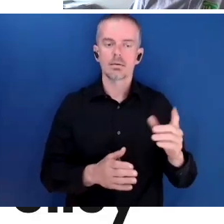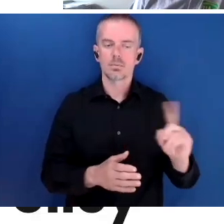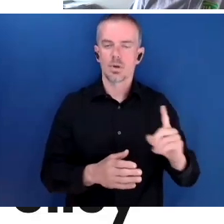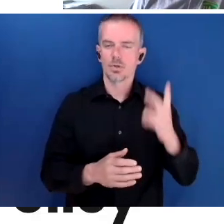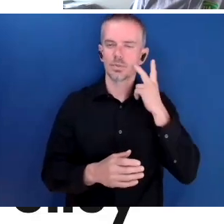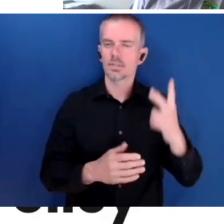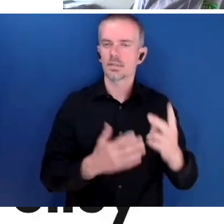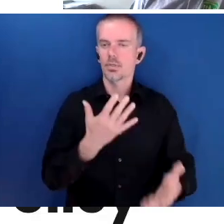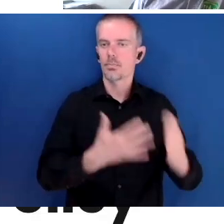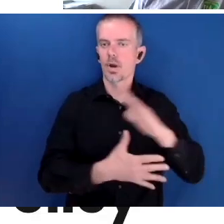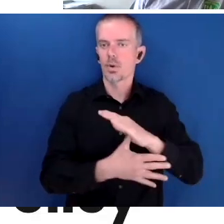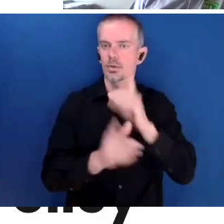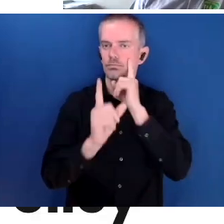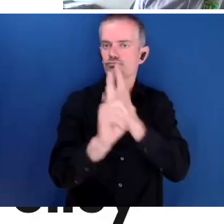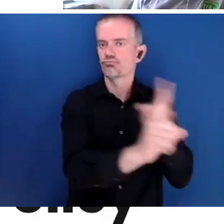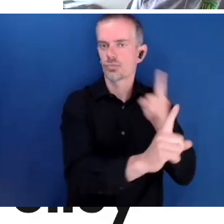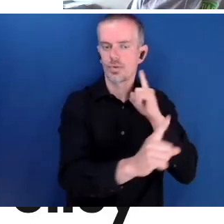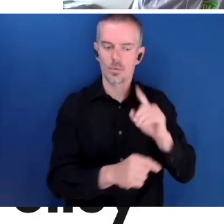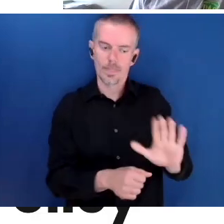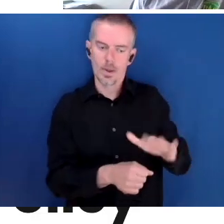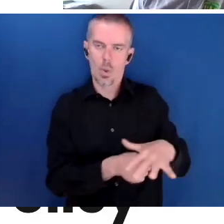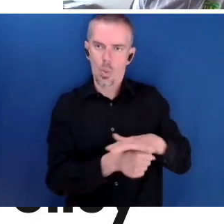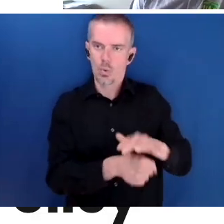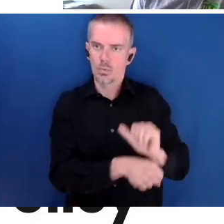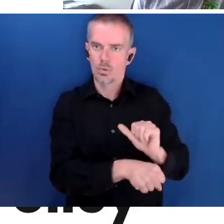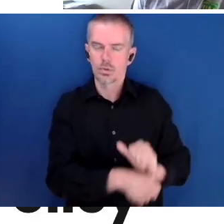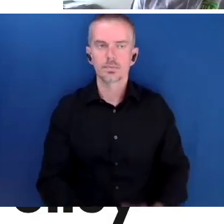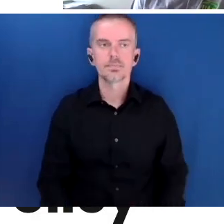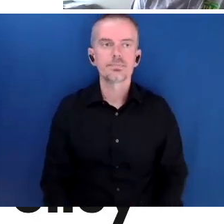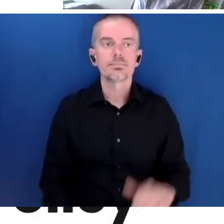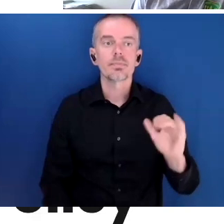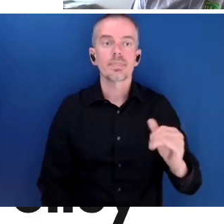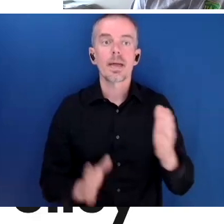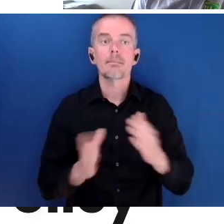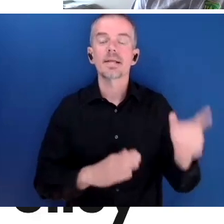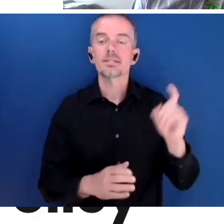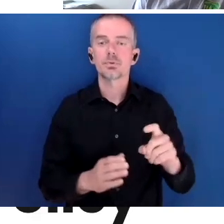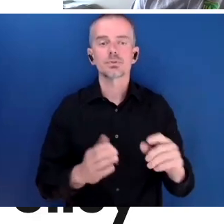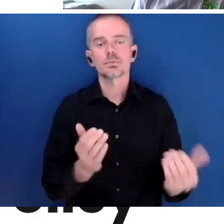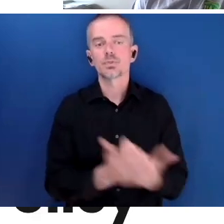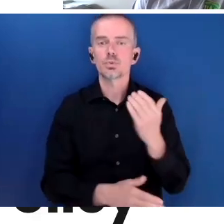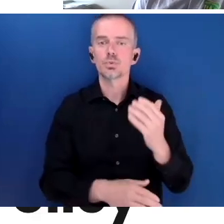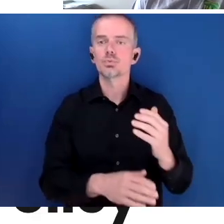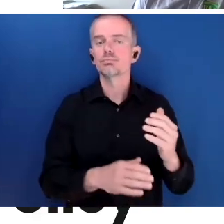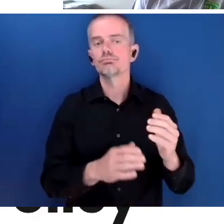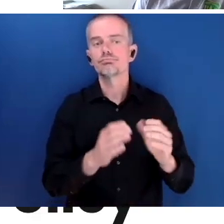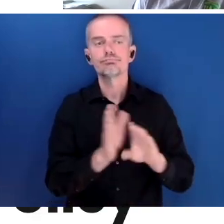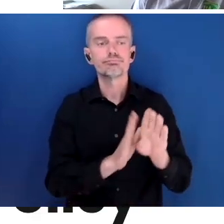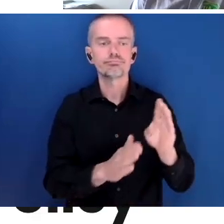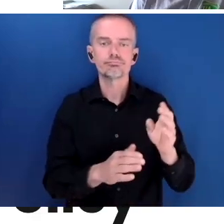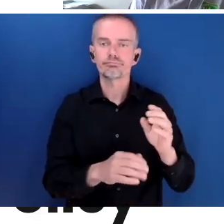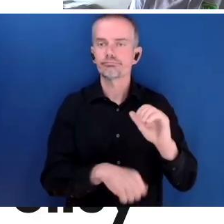that local area work. And so those plans are supposed to be renewed every 10 years because of litigation